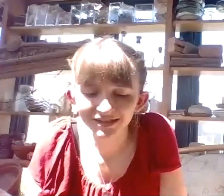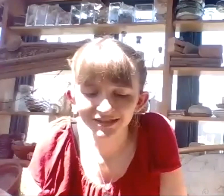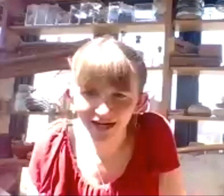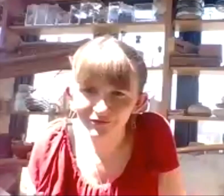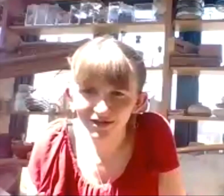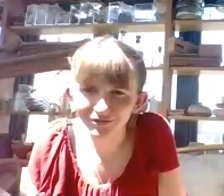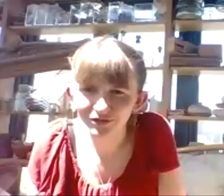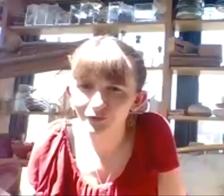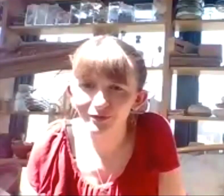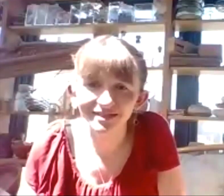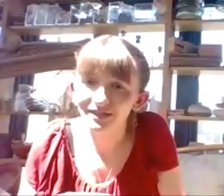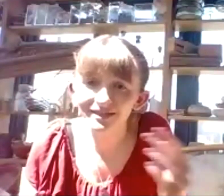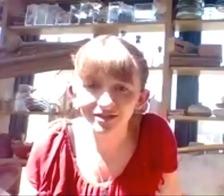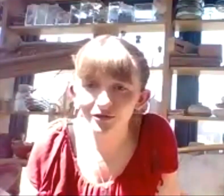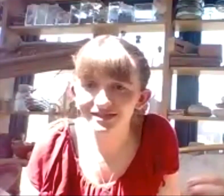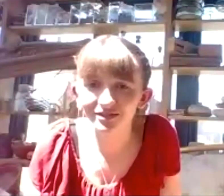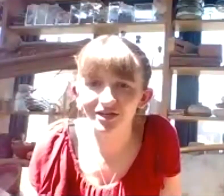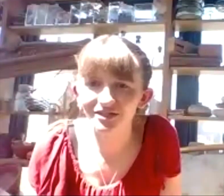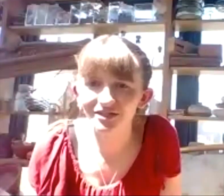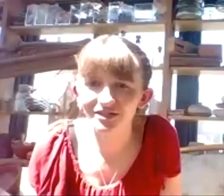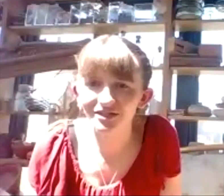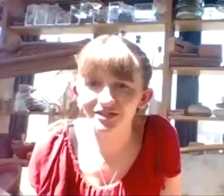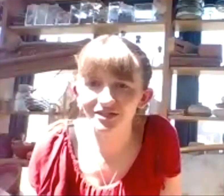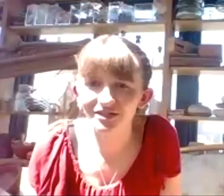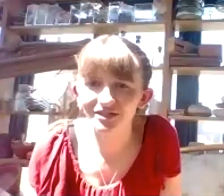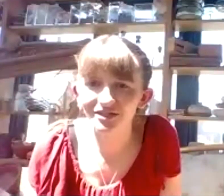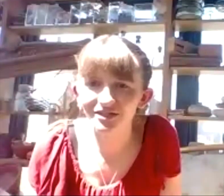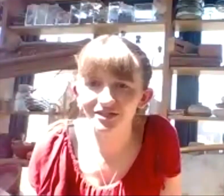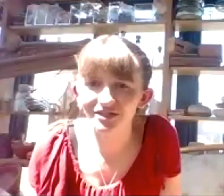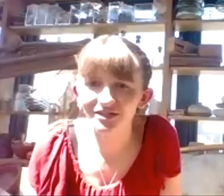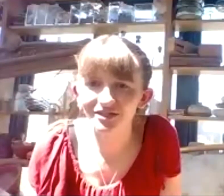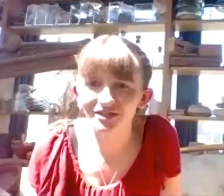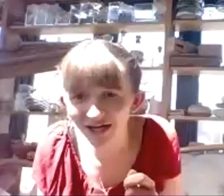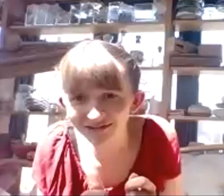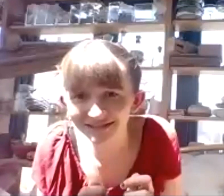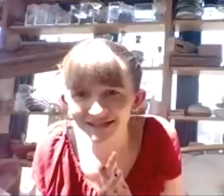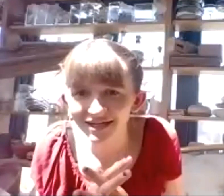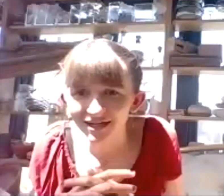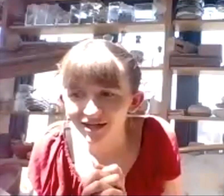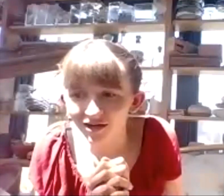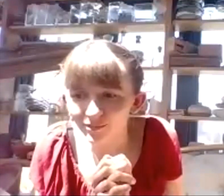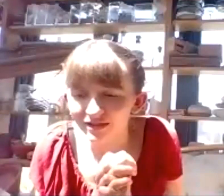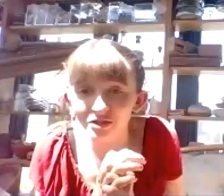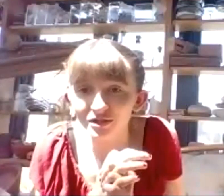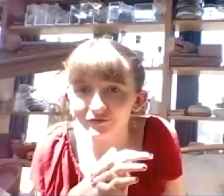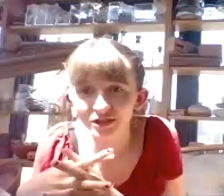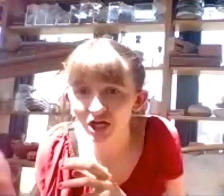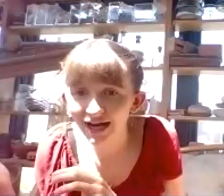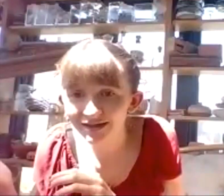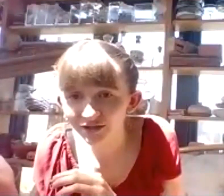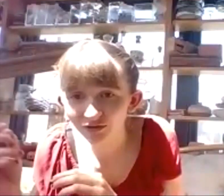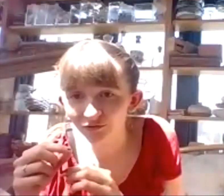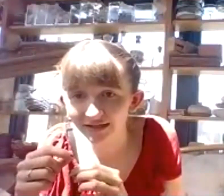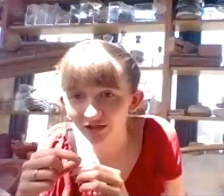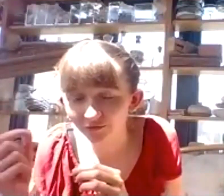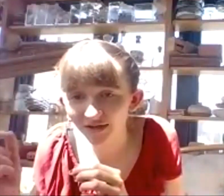on what kind of fossil you're looking for, because on the East Coast, there are lots of awesome trilobites and awesome shells. And even in China,